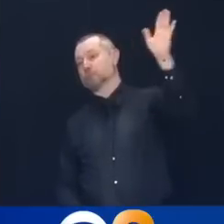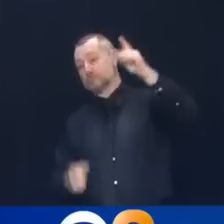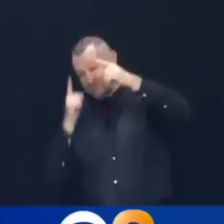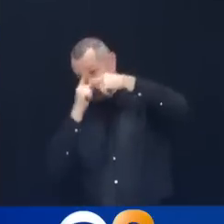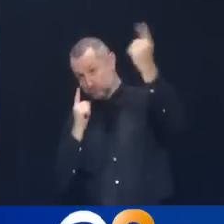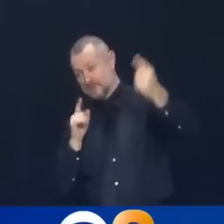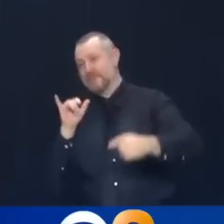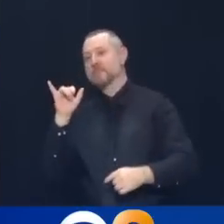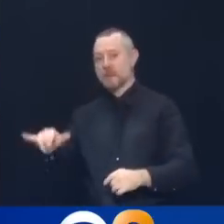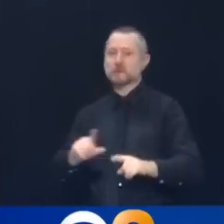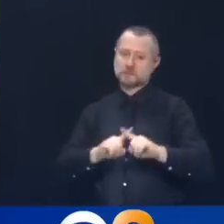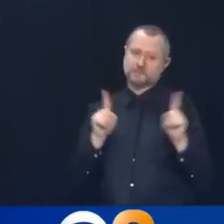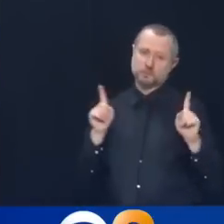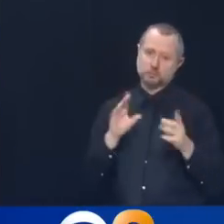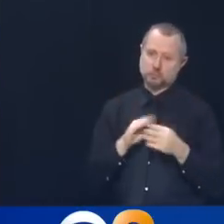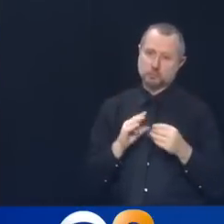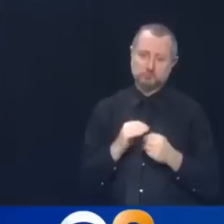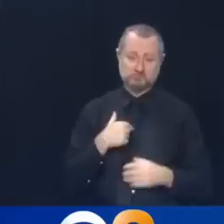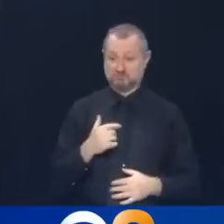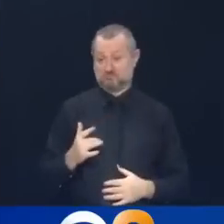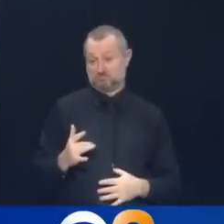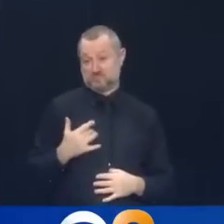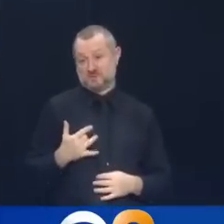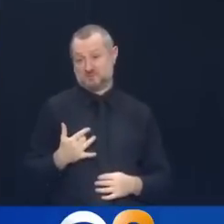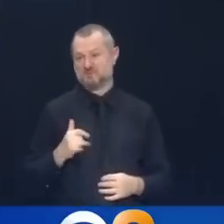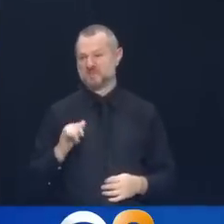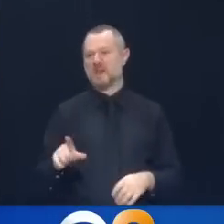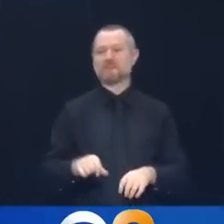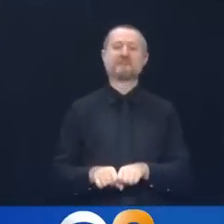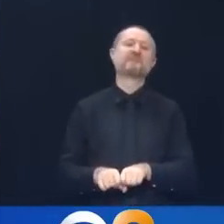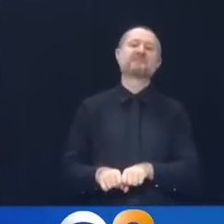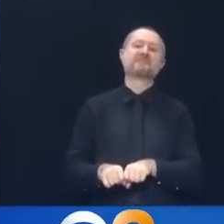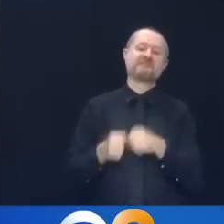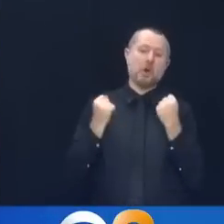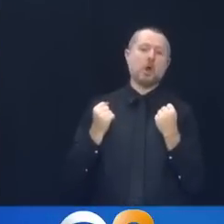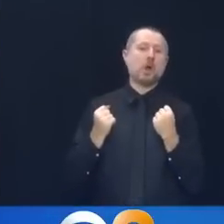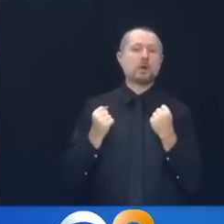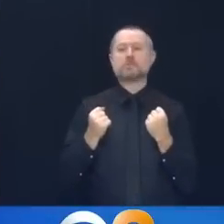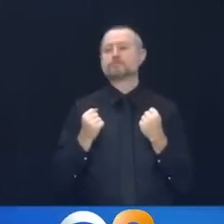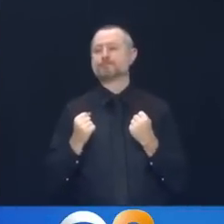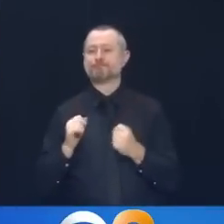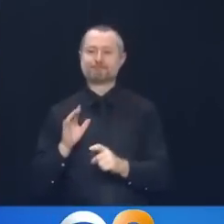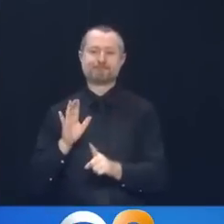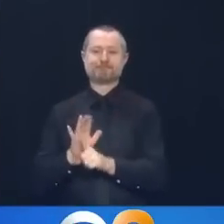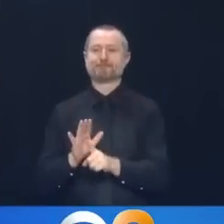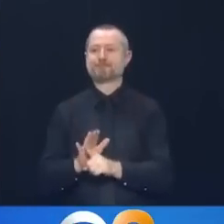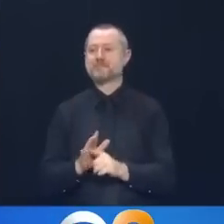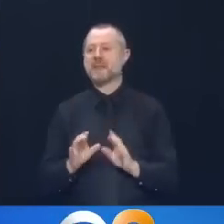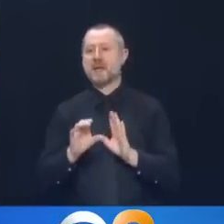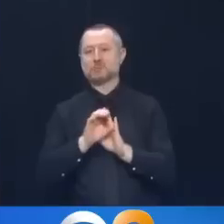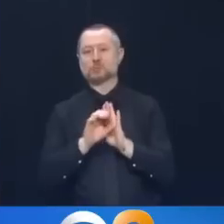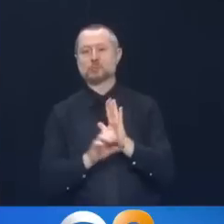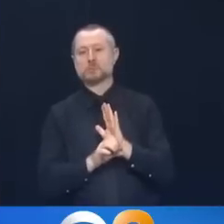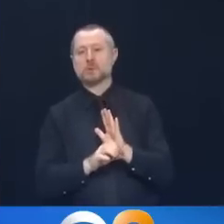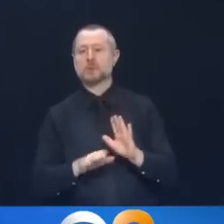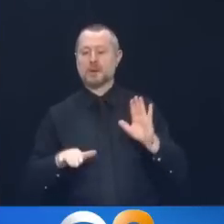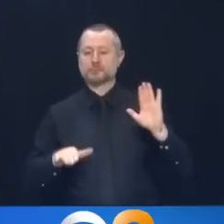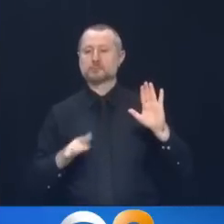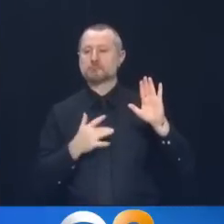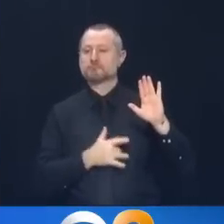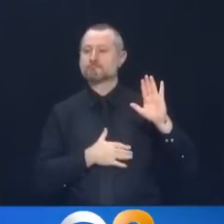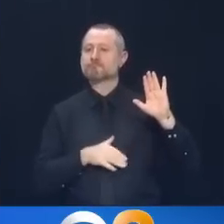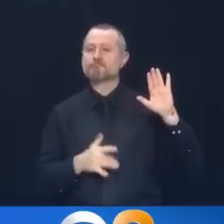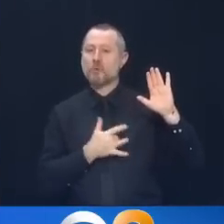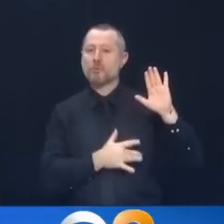That, I believe, violates that person's constitutional oath. I don't believe that person is a